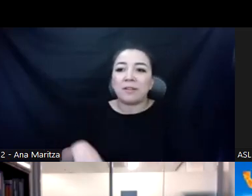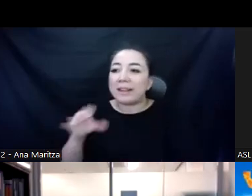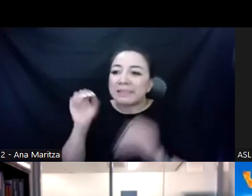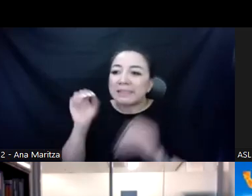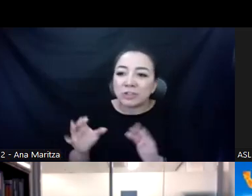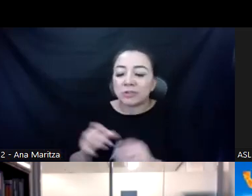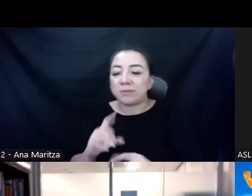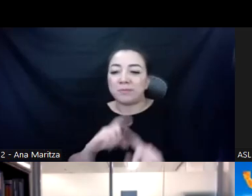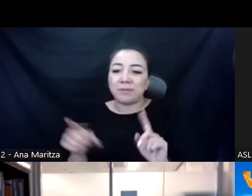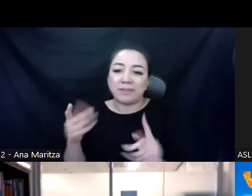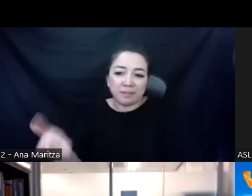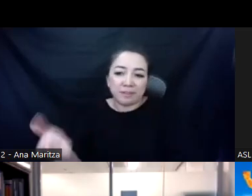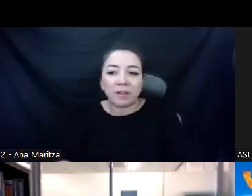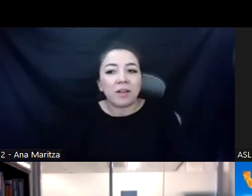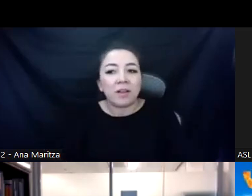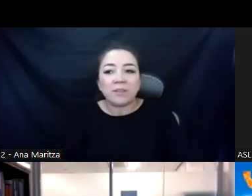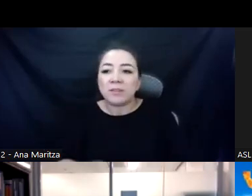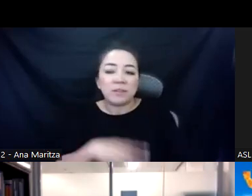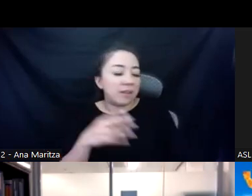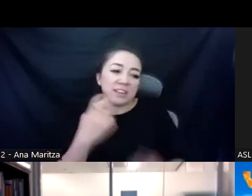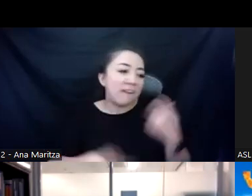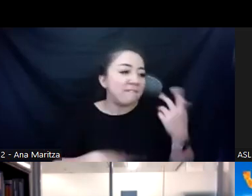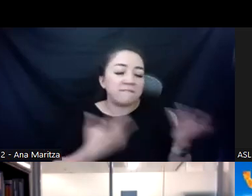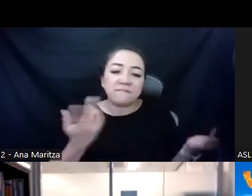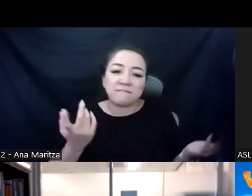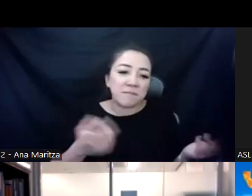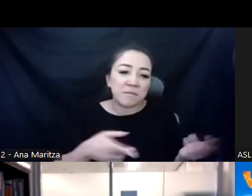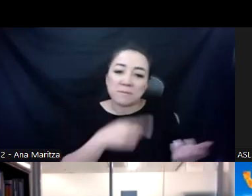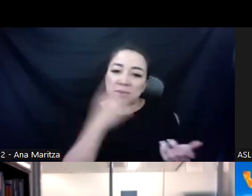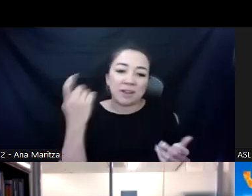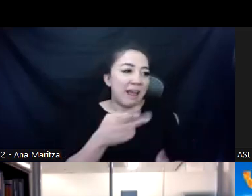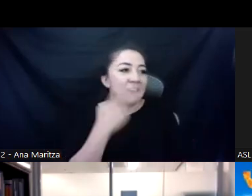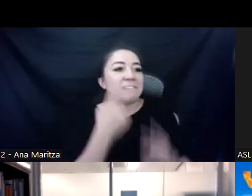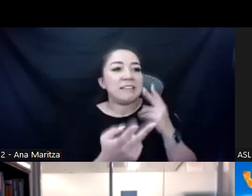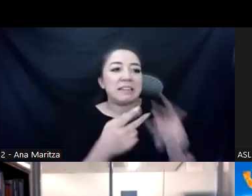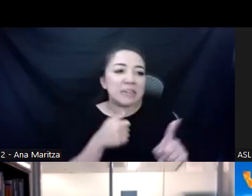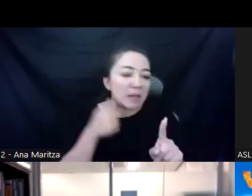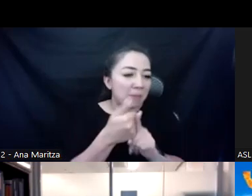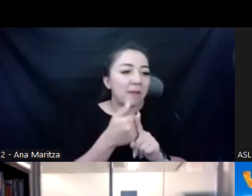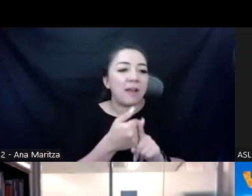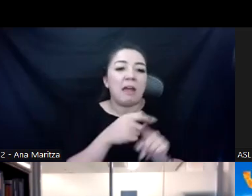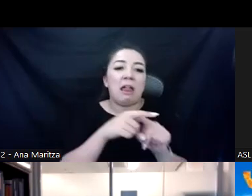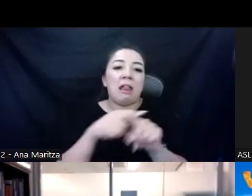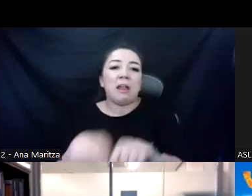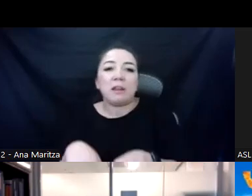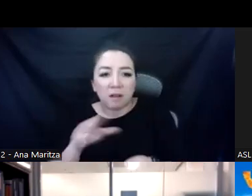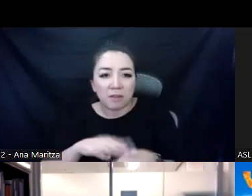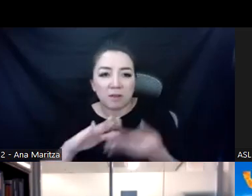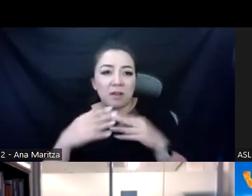No, those are, it's tough. I just because I've seen the impact, I am leaning towards the community health workers.